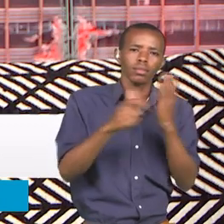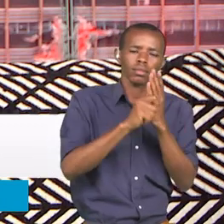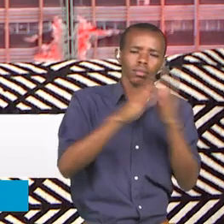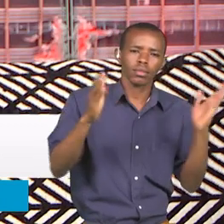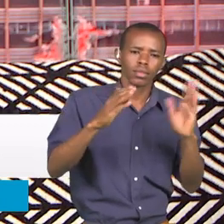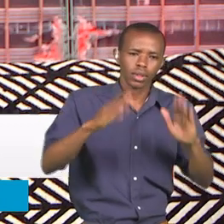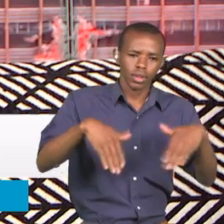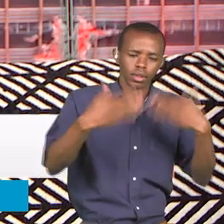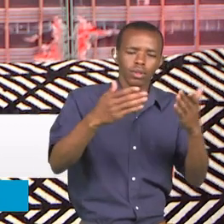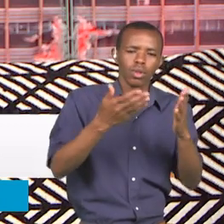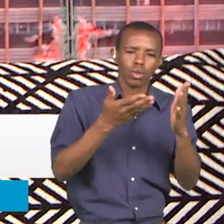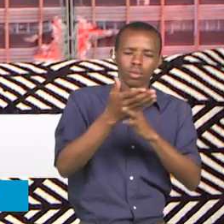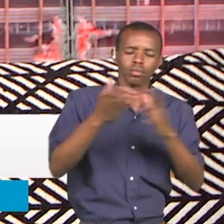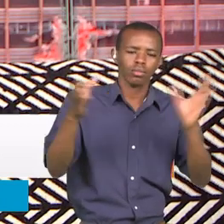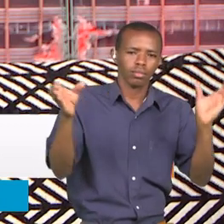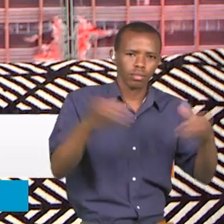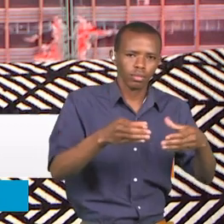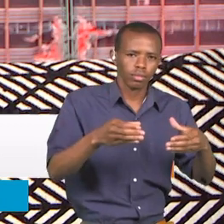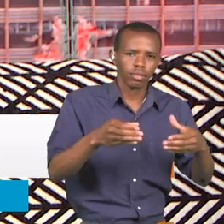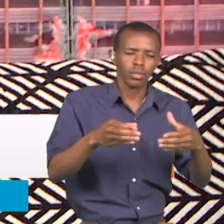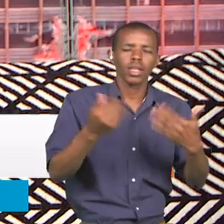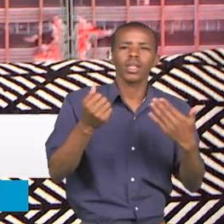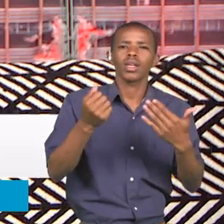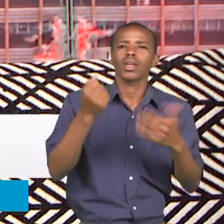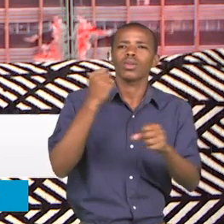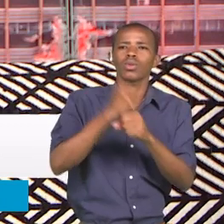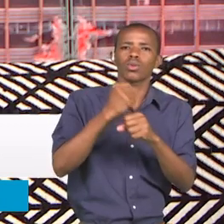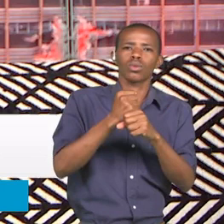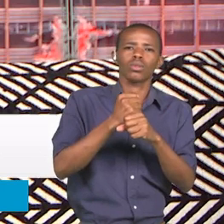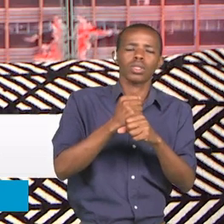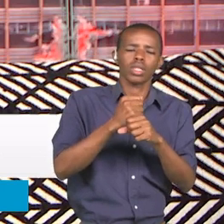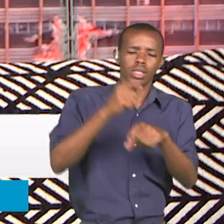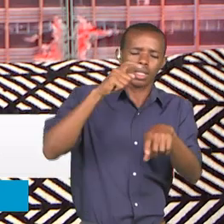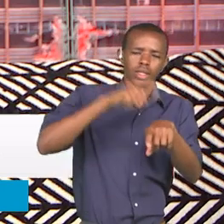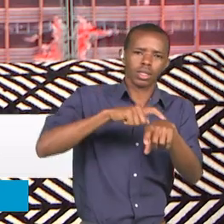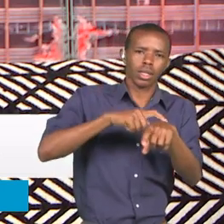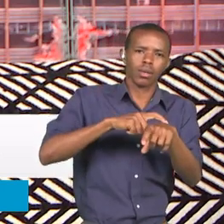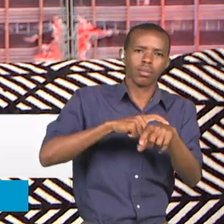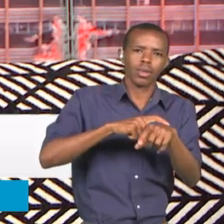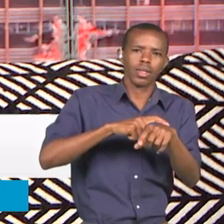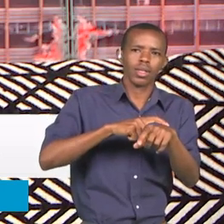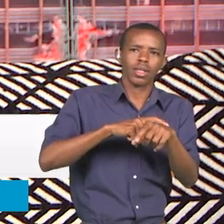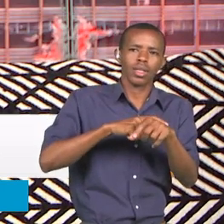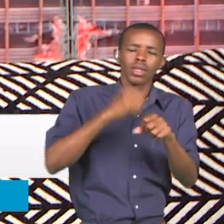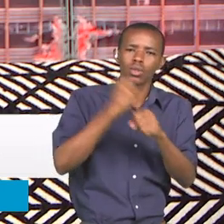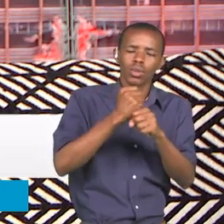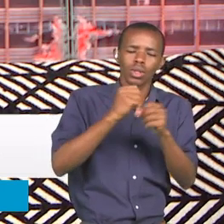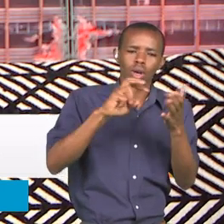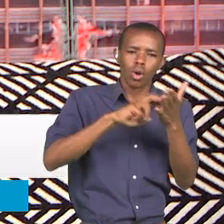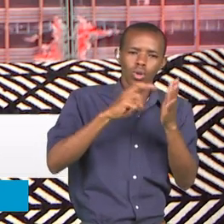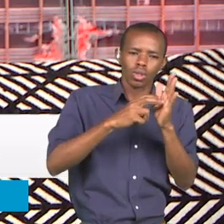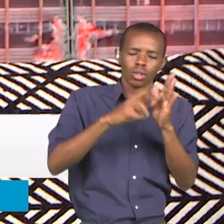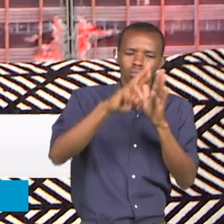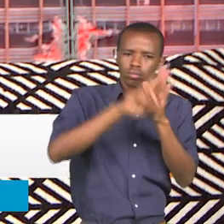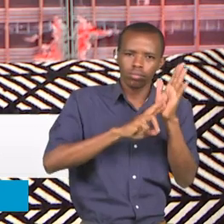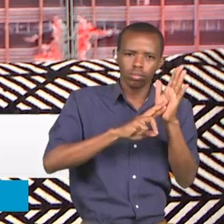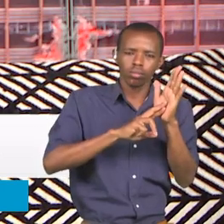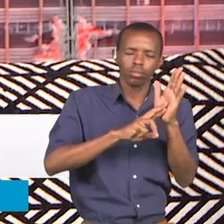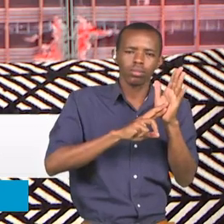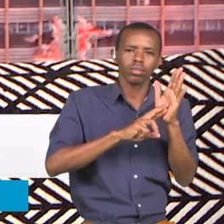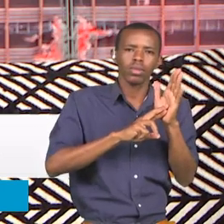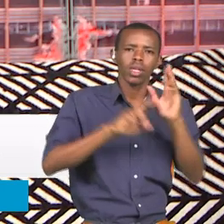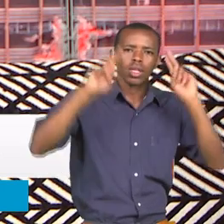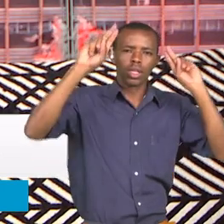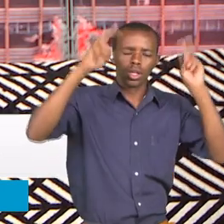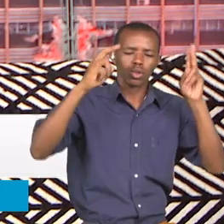to you by this brand, then just do whatever, for whatever duration it is, just do whatever the contract says. Yeah. With the issue